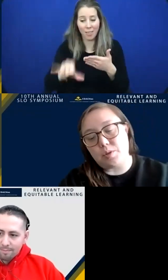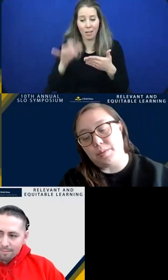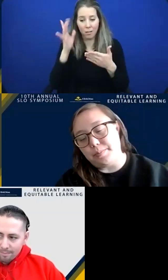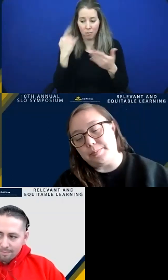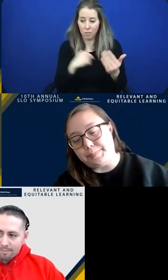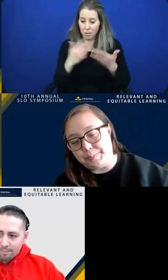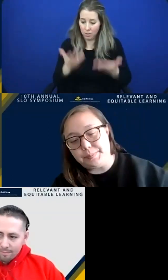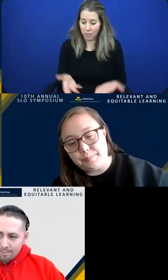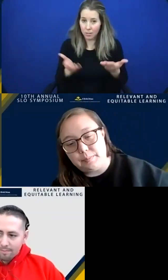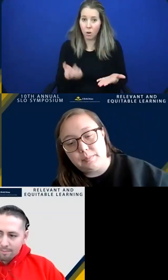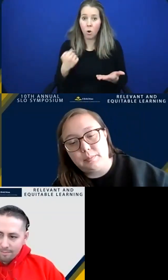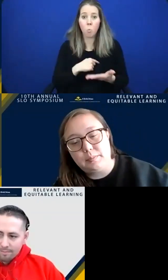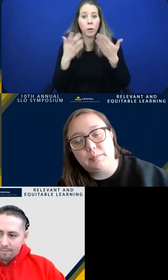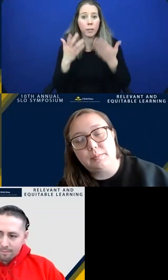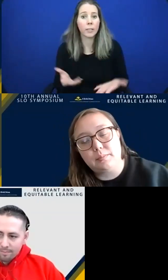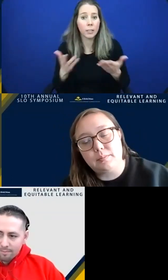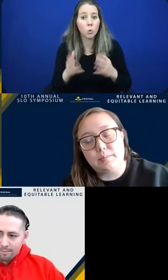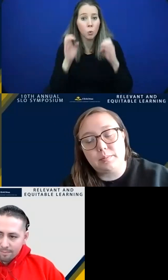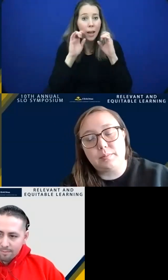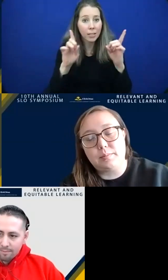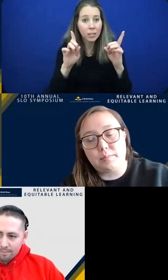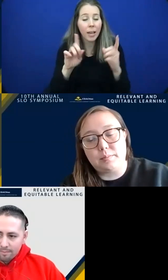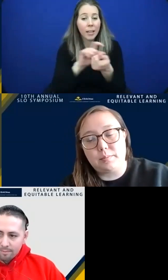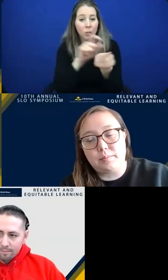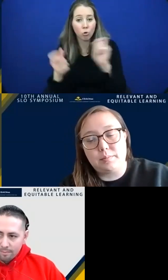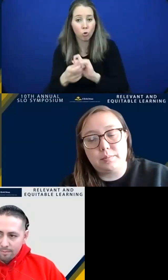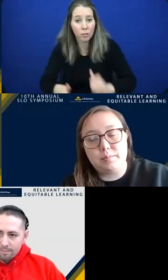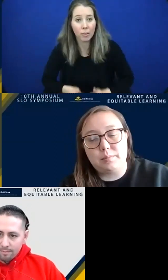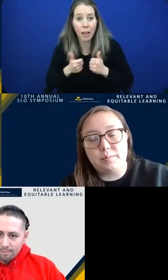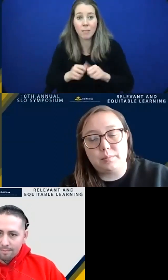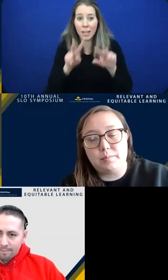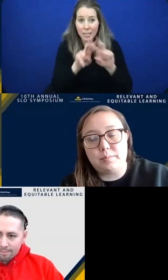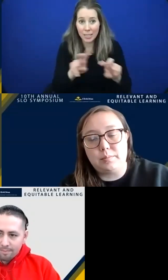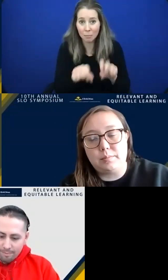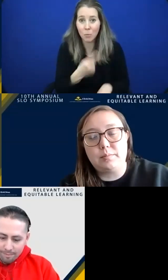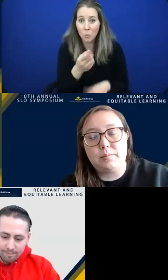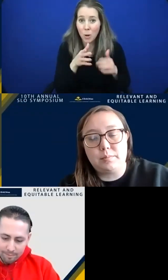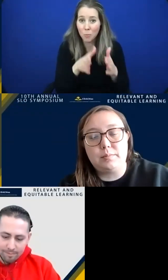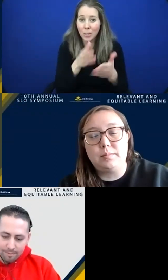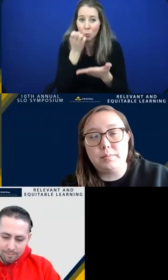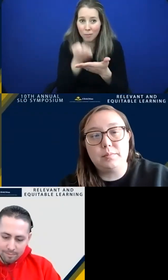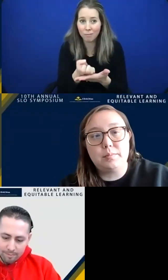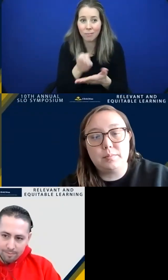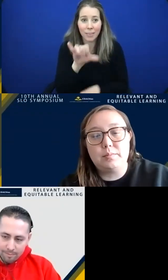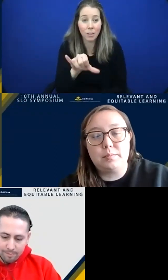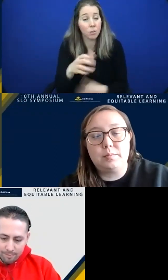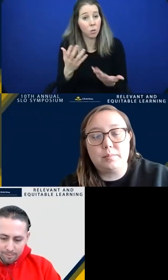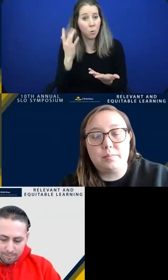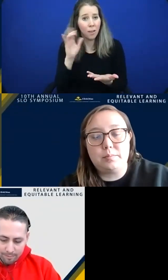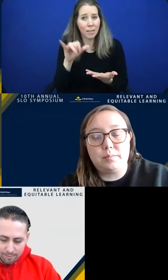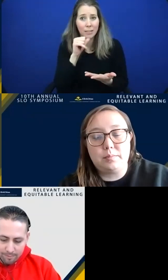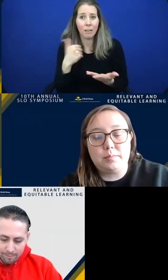here to educate and transform lives, and assessment is one way to evidence that. So why that's not one of